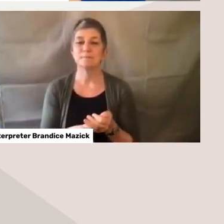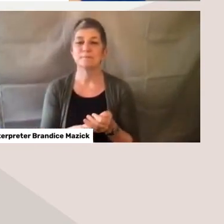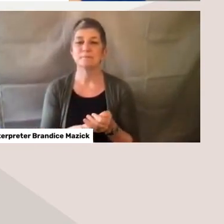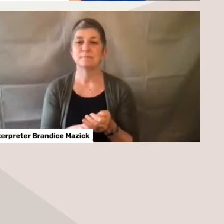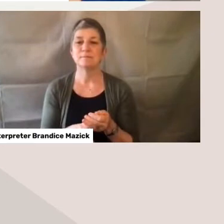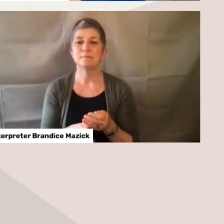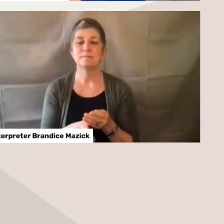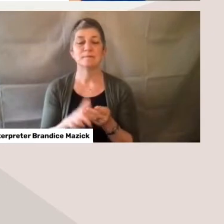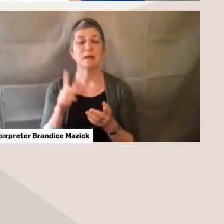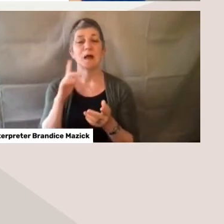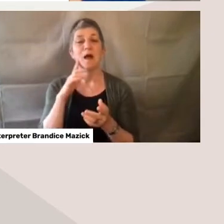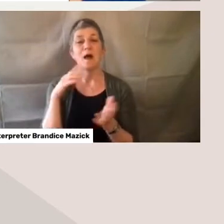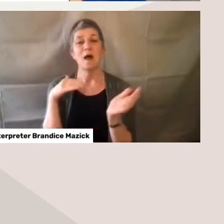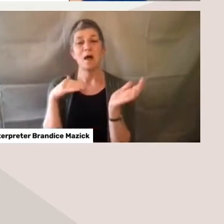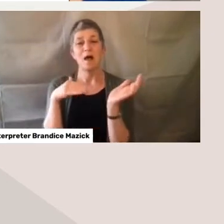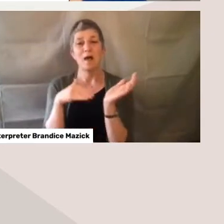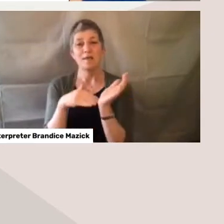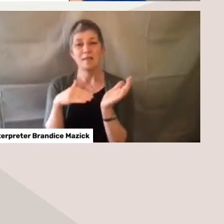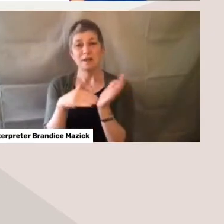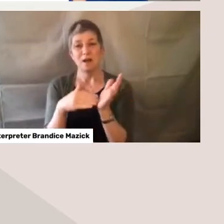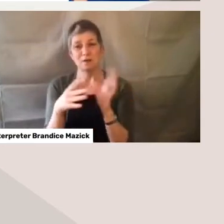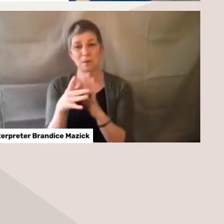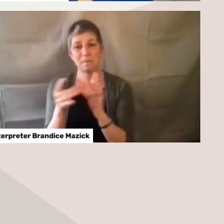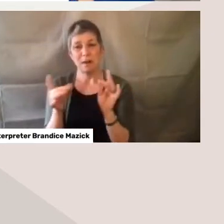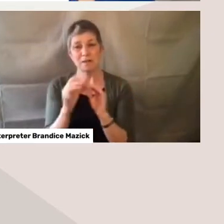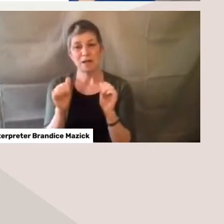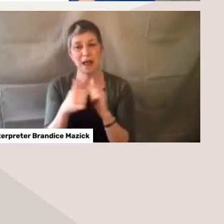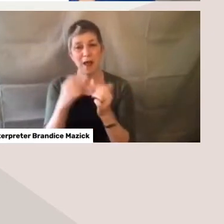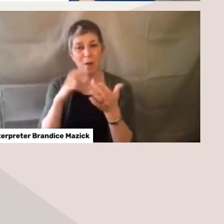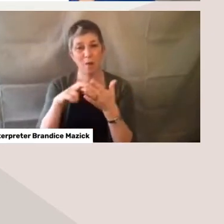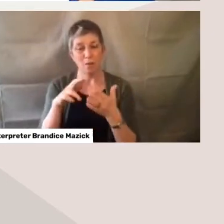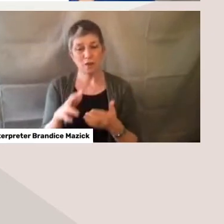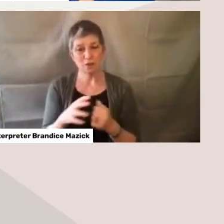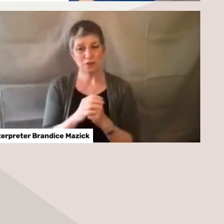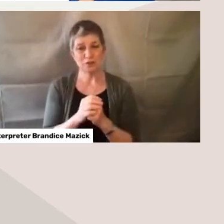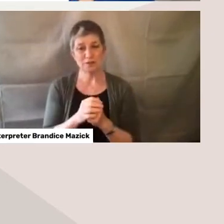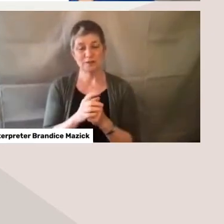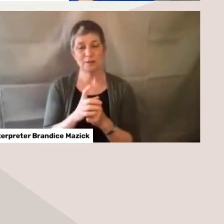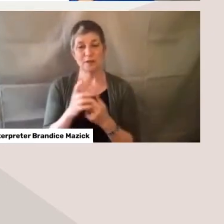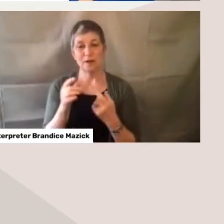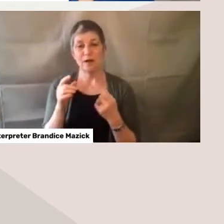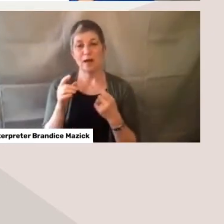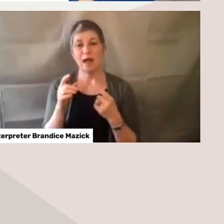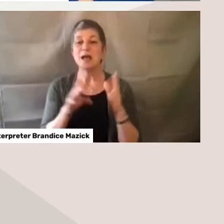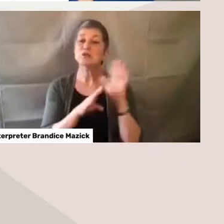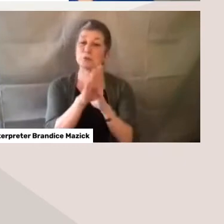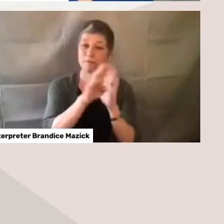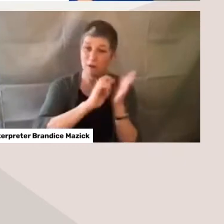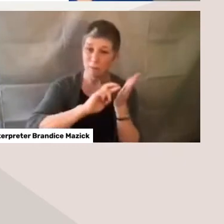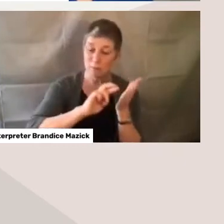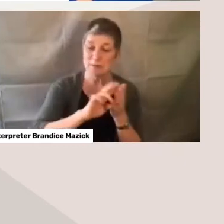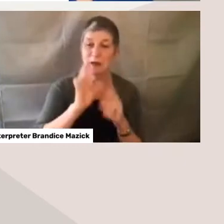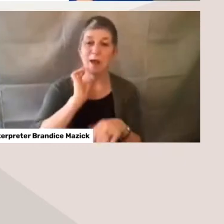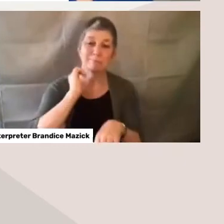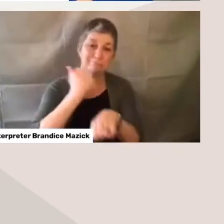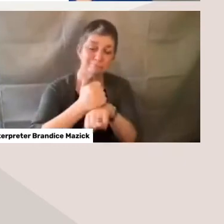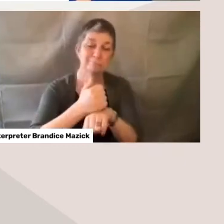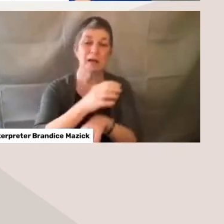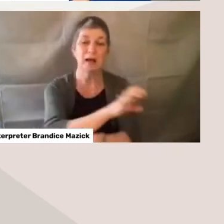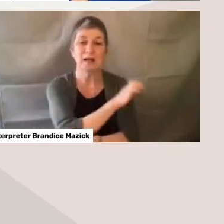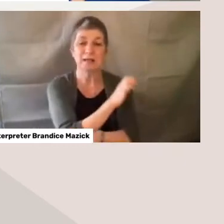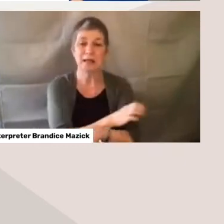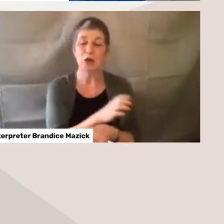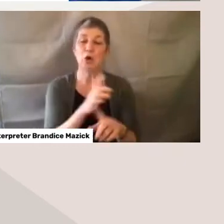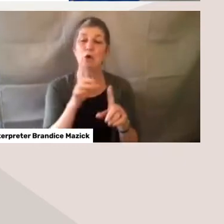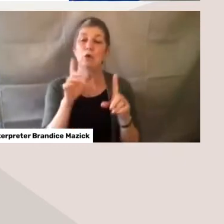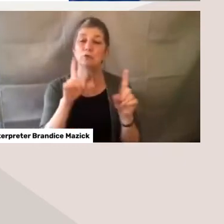so the doctor mentioned how research, as you develop research and create clinical trials and even do